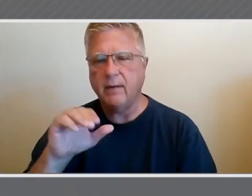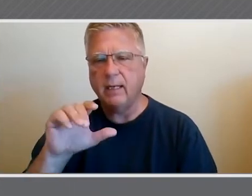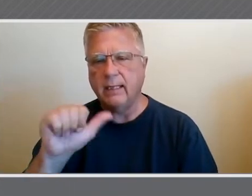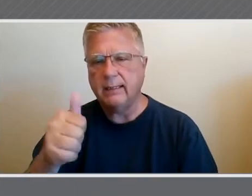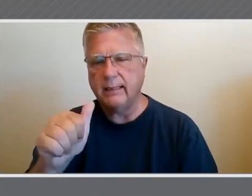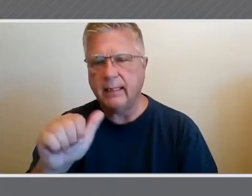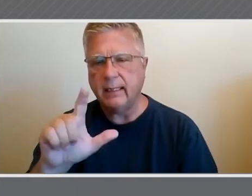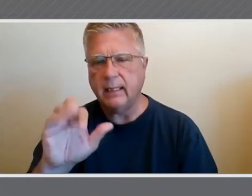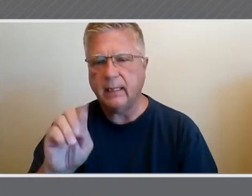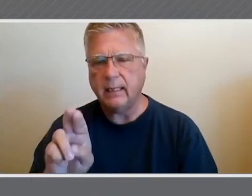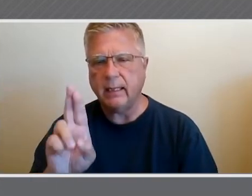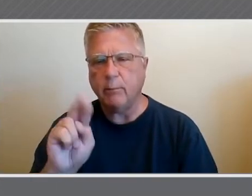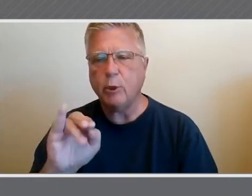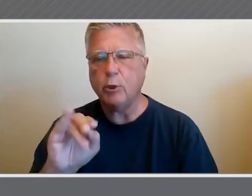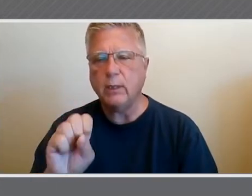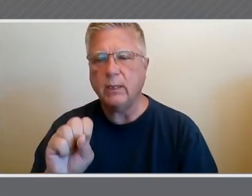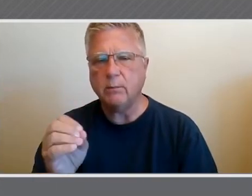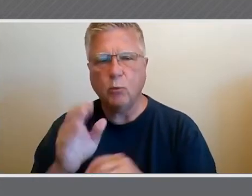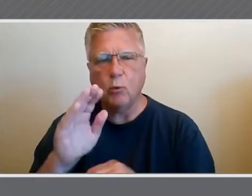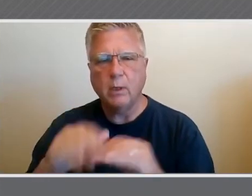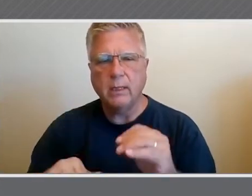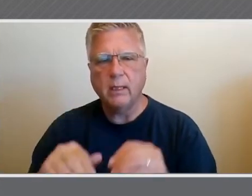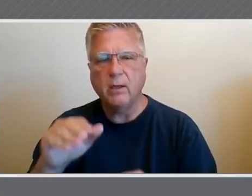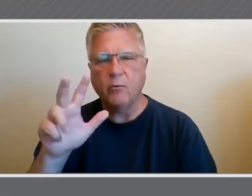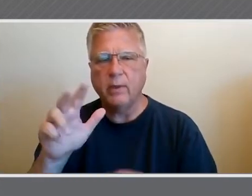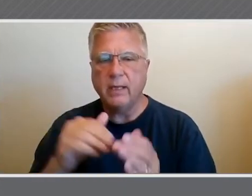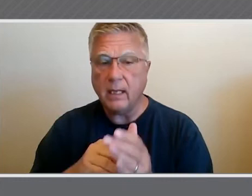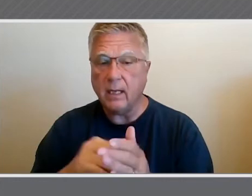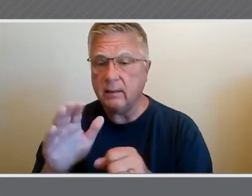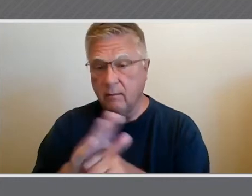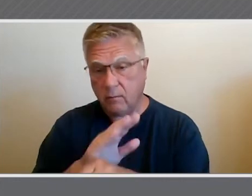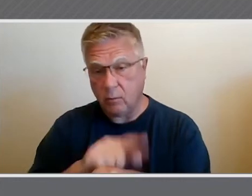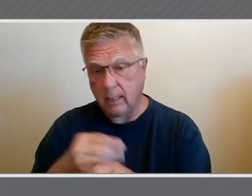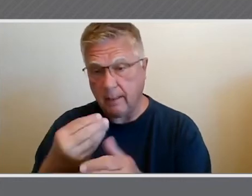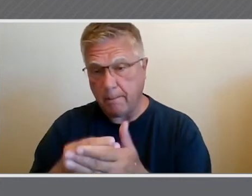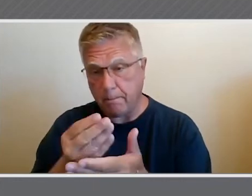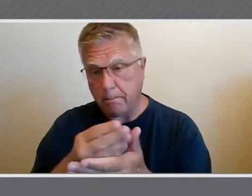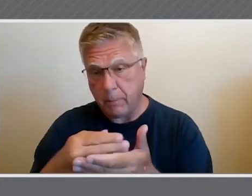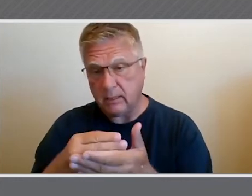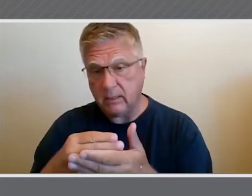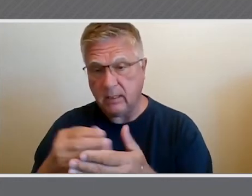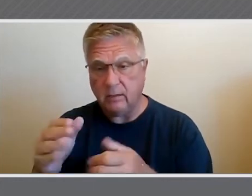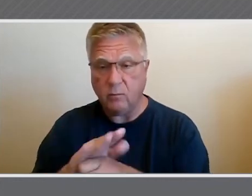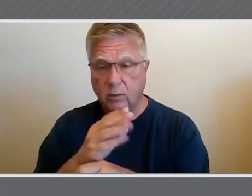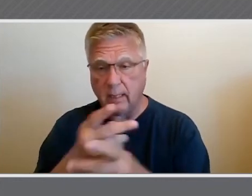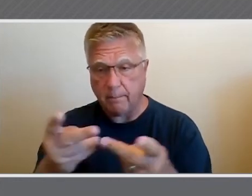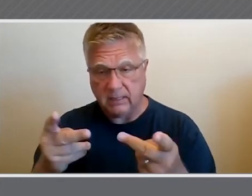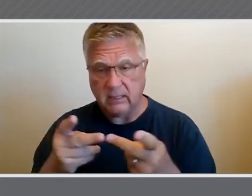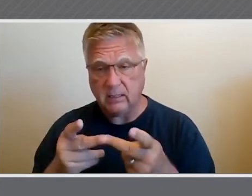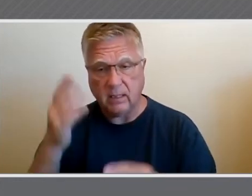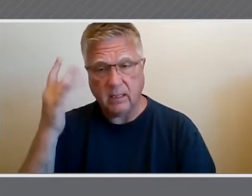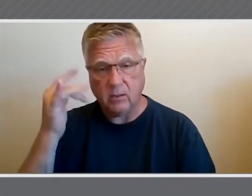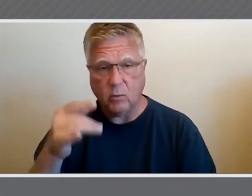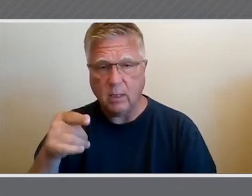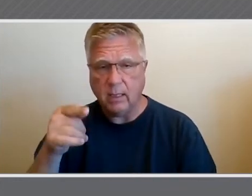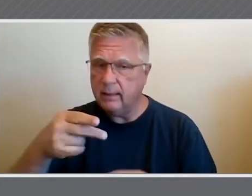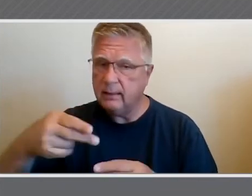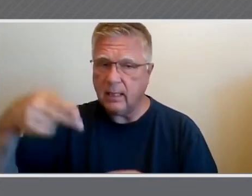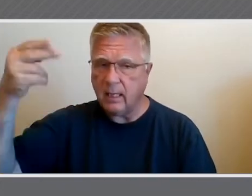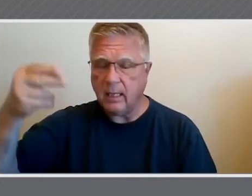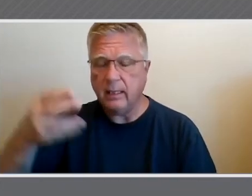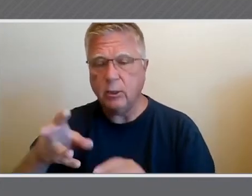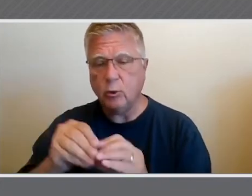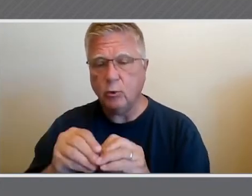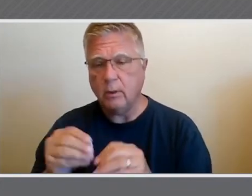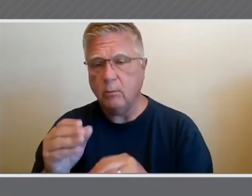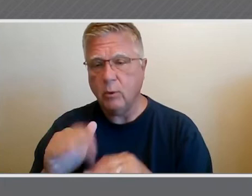over 3,000 full-time budgeted positions. That's why the salary number is high, including 900 budgeted